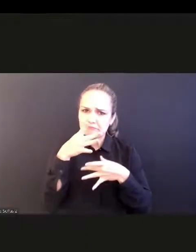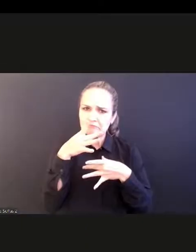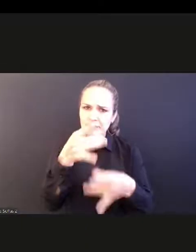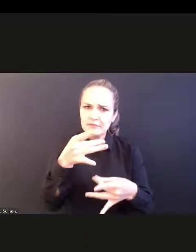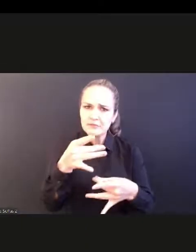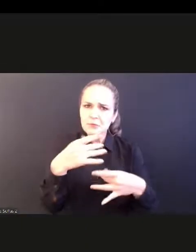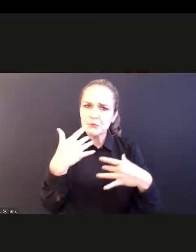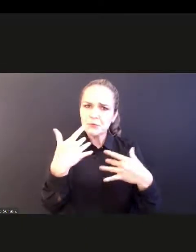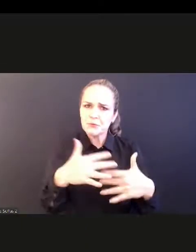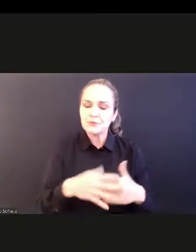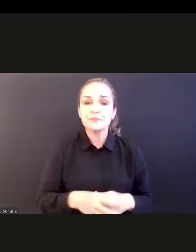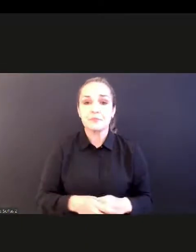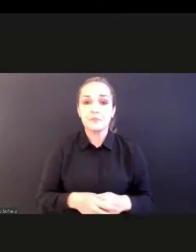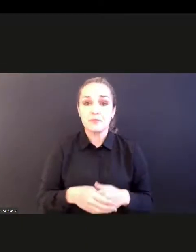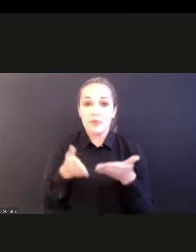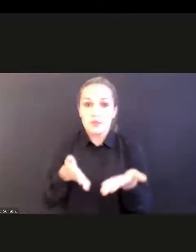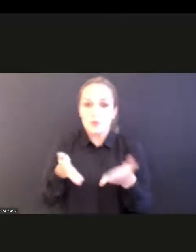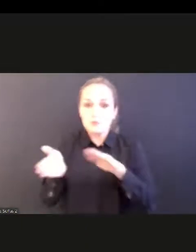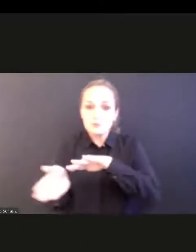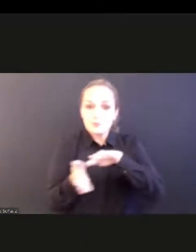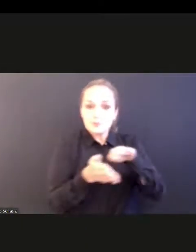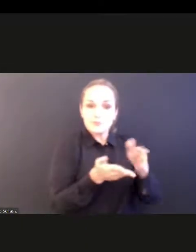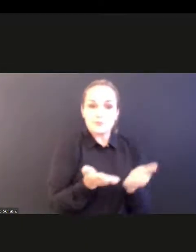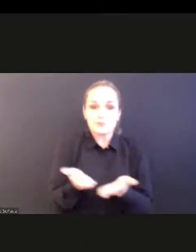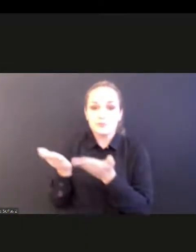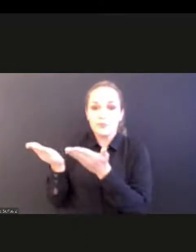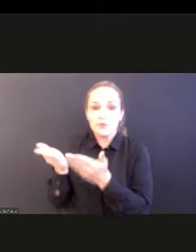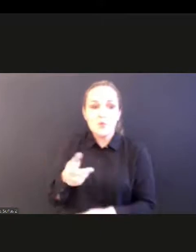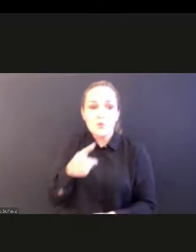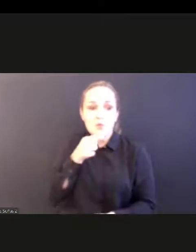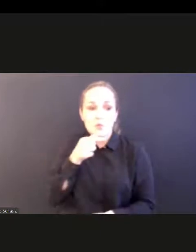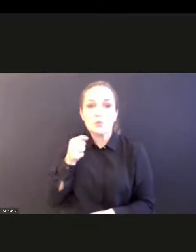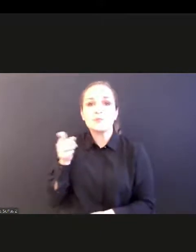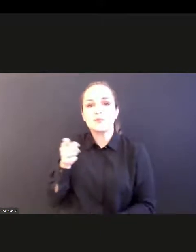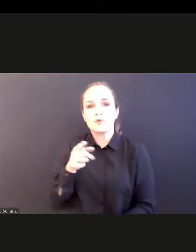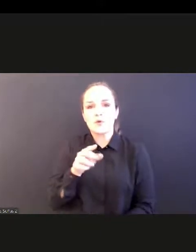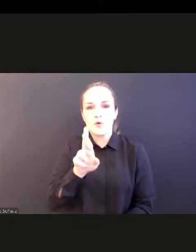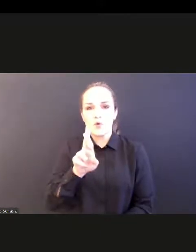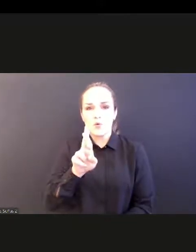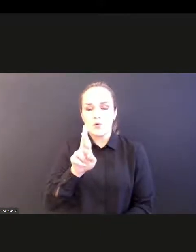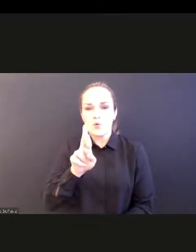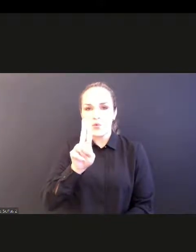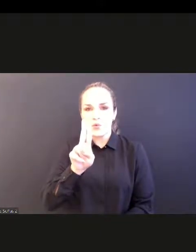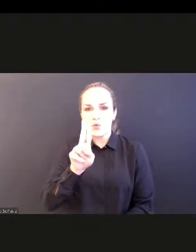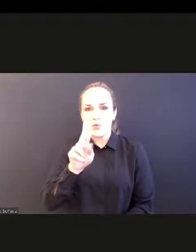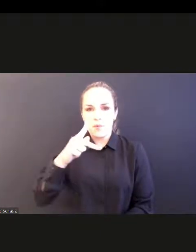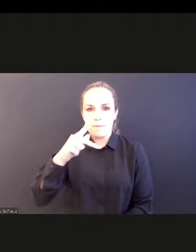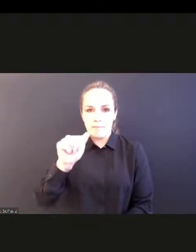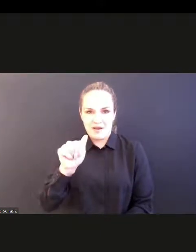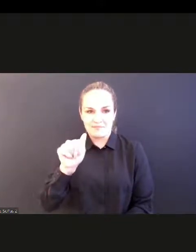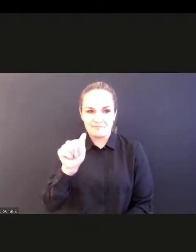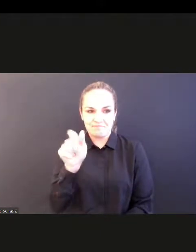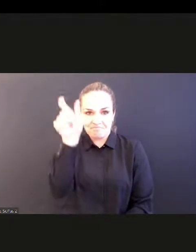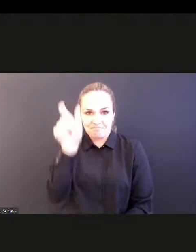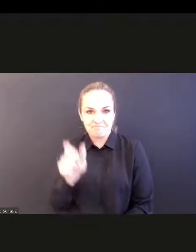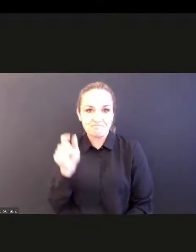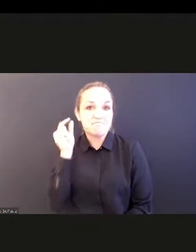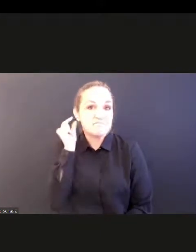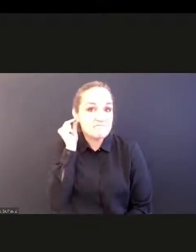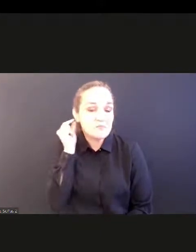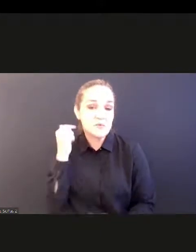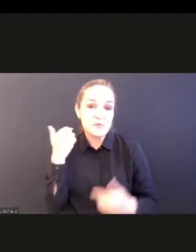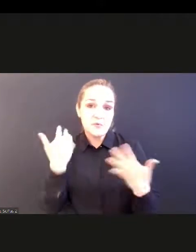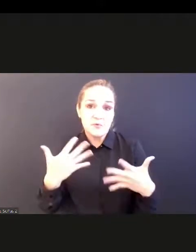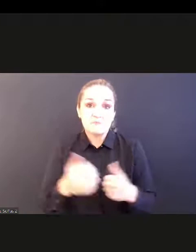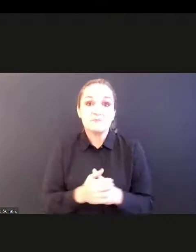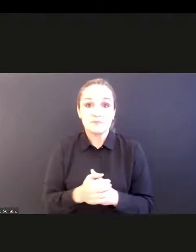like to turn to you. I mean, despite the success of countries such as Costa Rica, Latin America lags behind